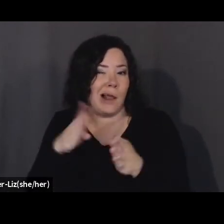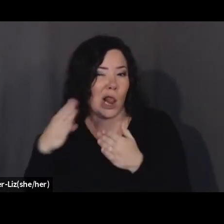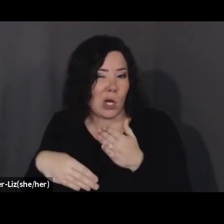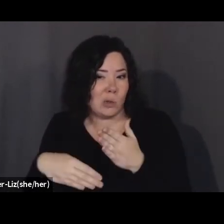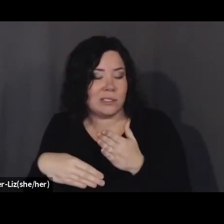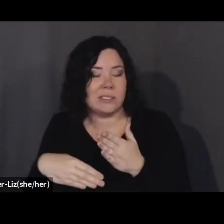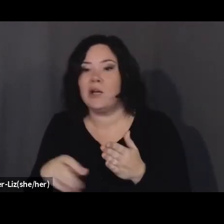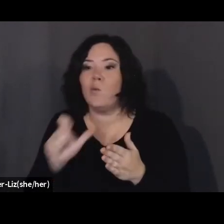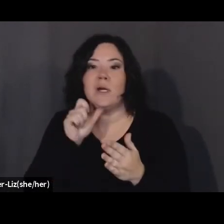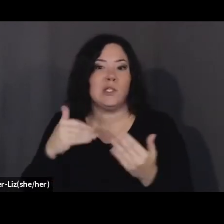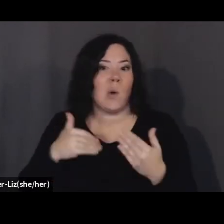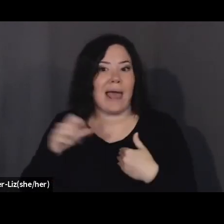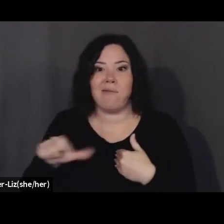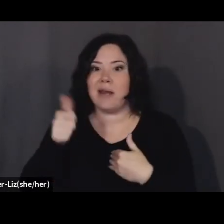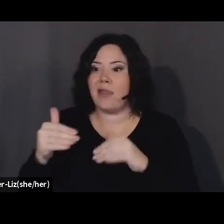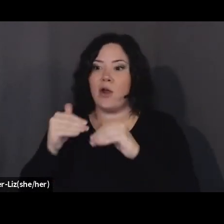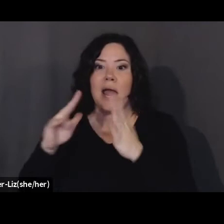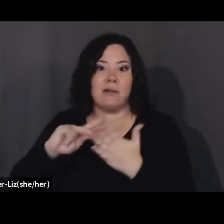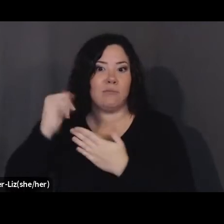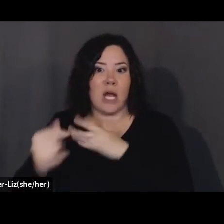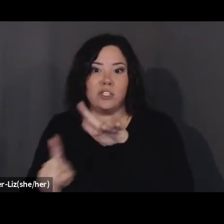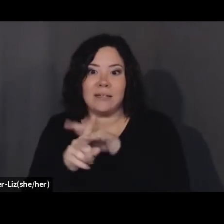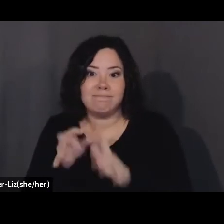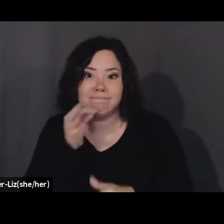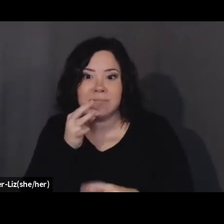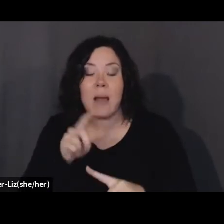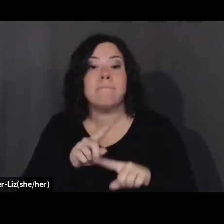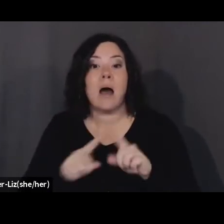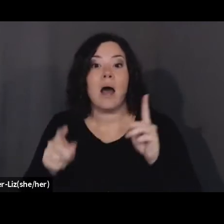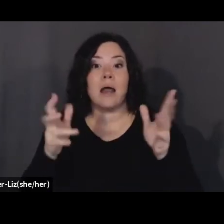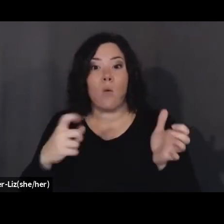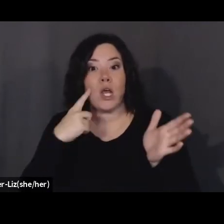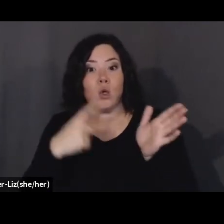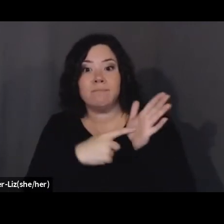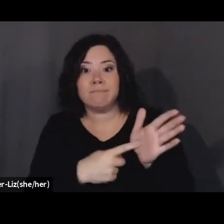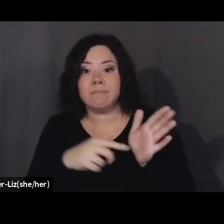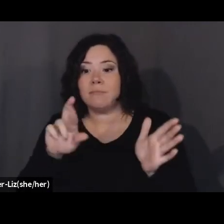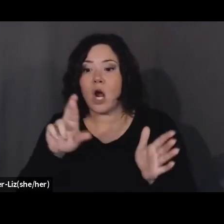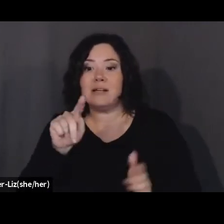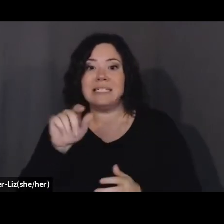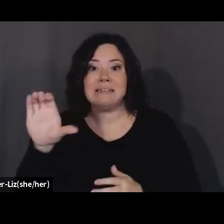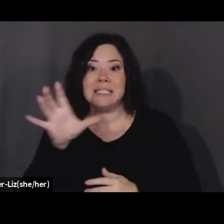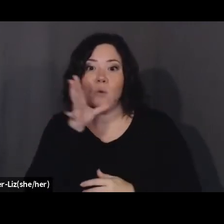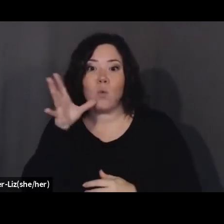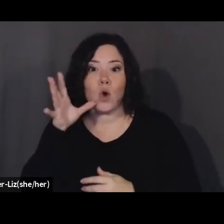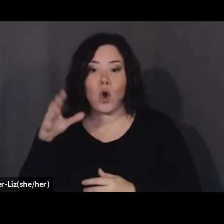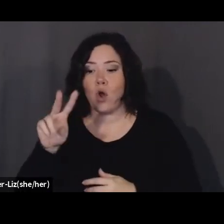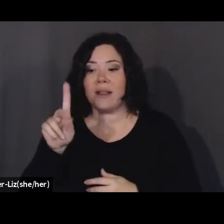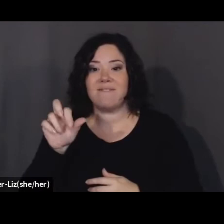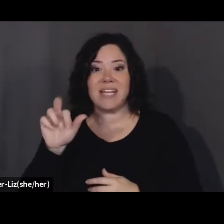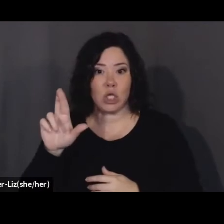any other housing projects, but I do want to refer you to the RTC Rural vendor page for other research projects that